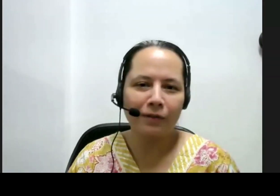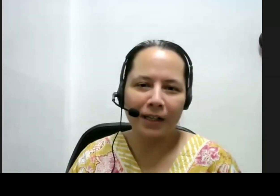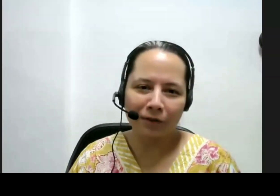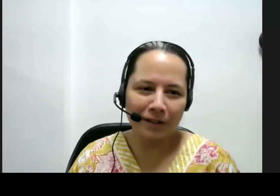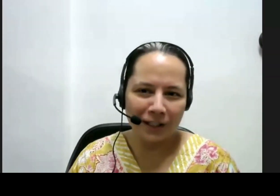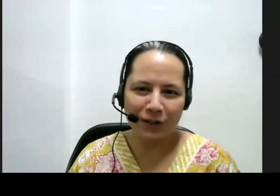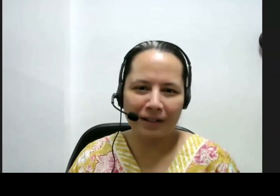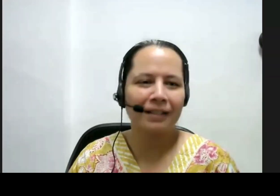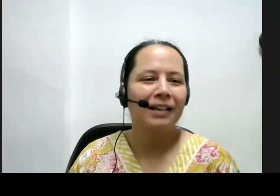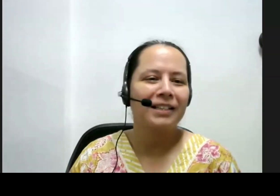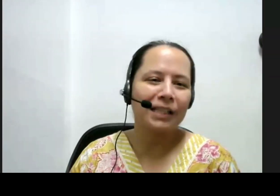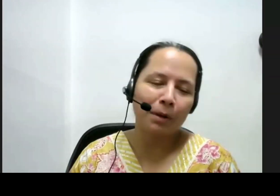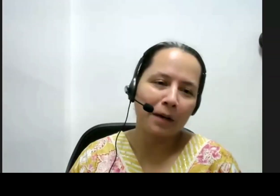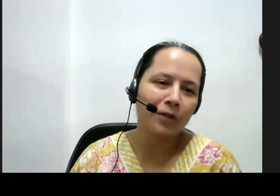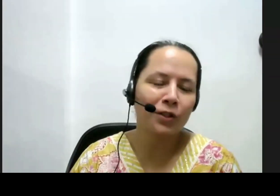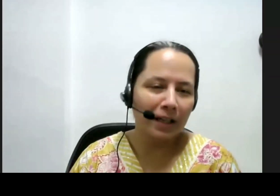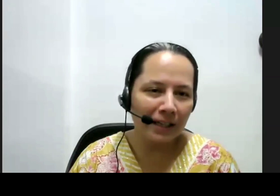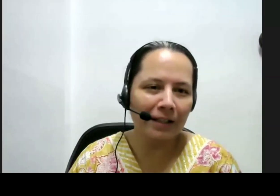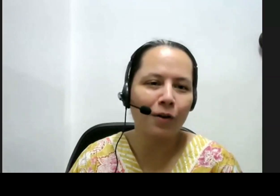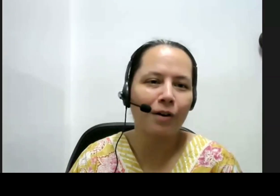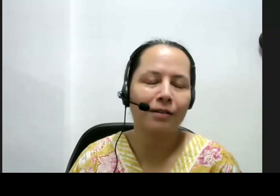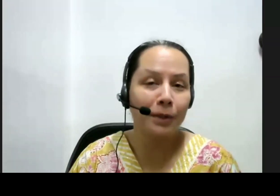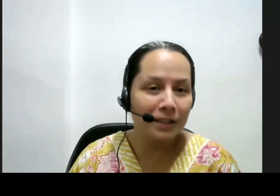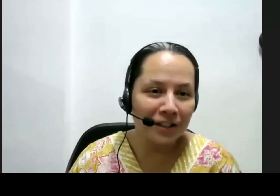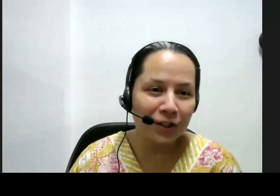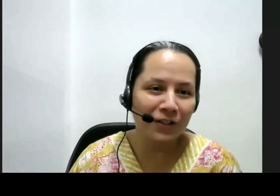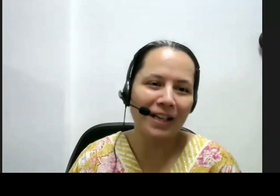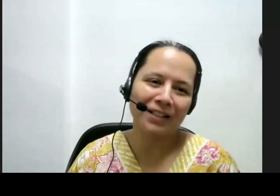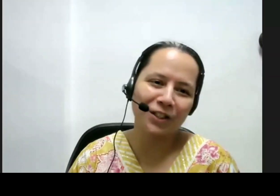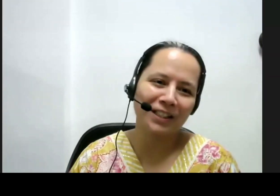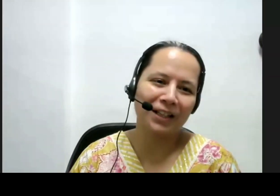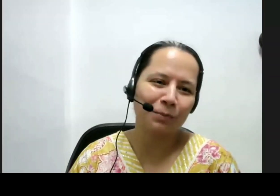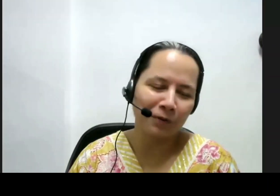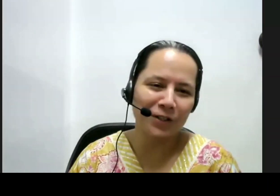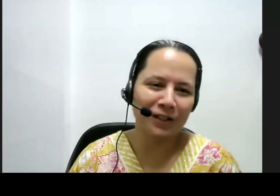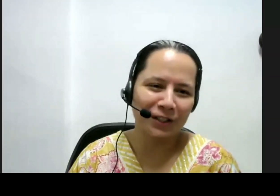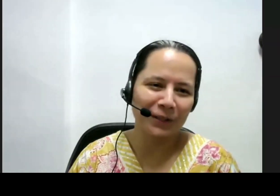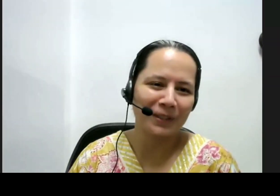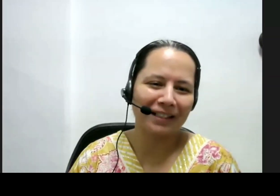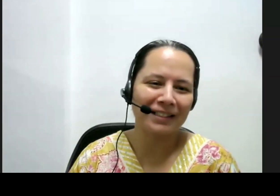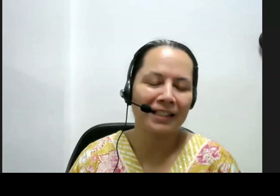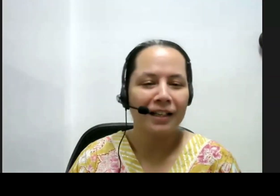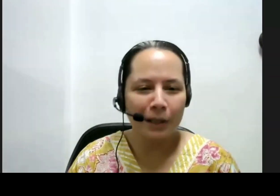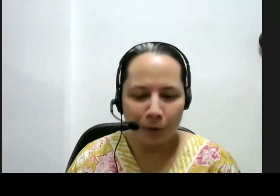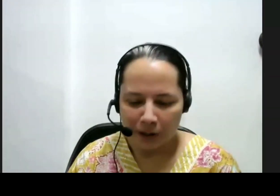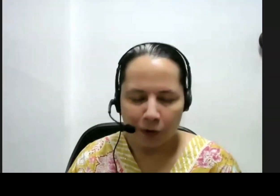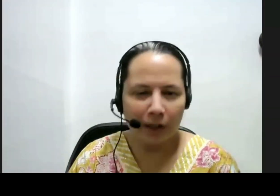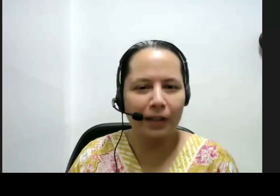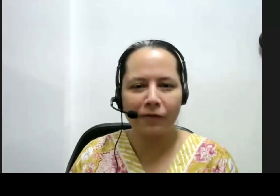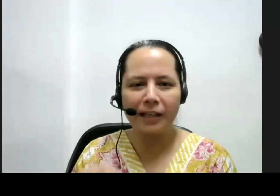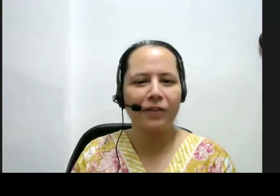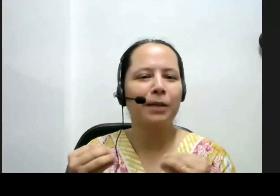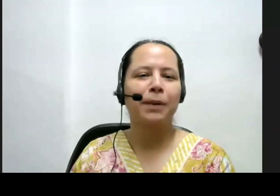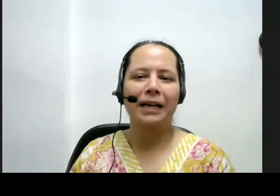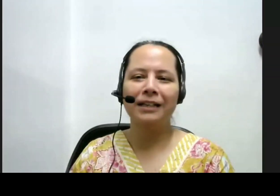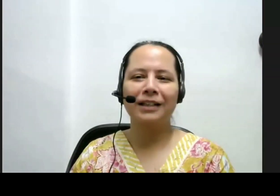the wonderful session. Seema ma'am for sharing your personal journey and your professional journey with us. Nipun sir for